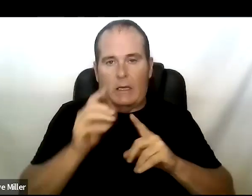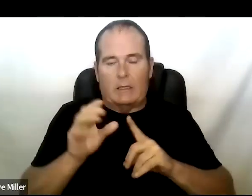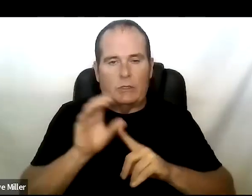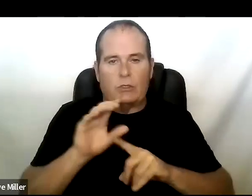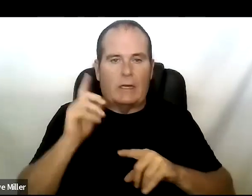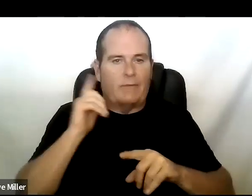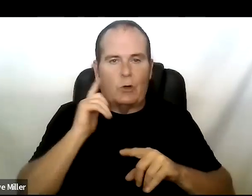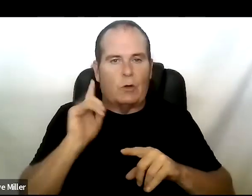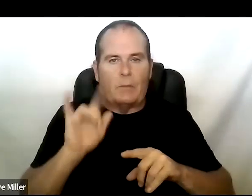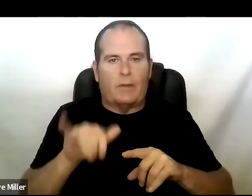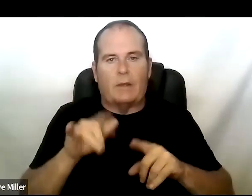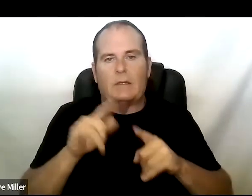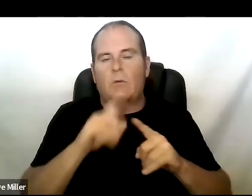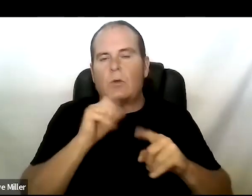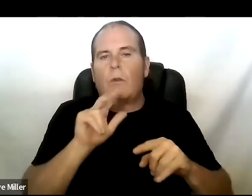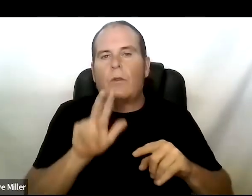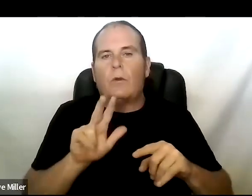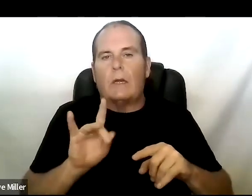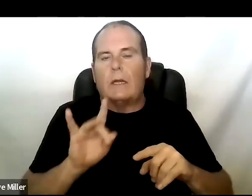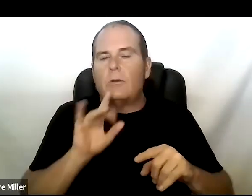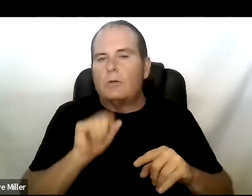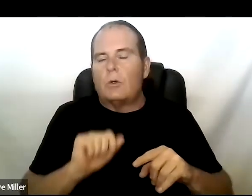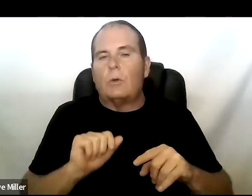old. And if it wasn't for